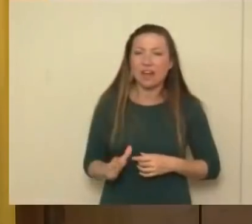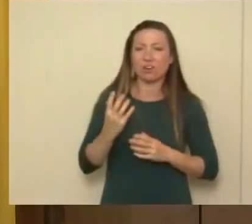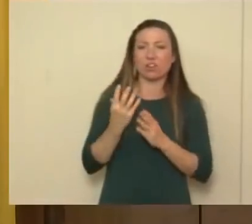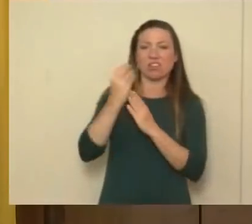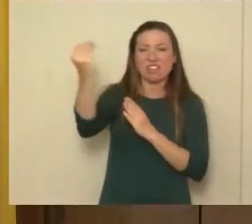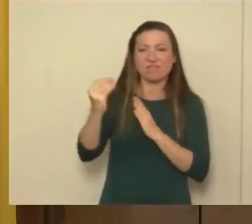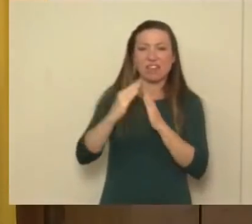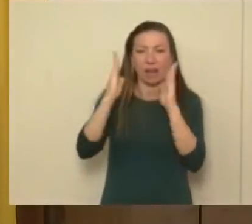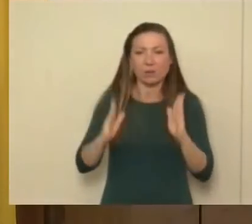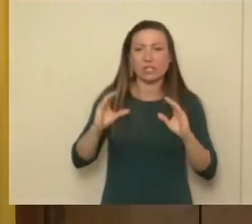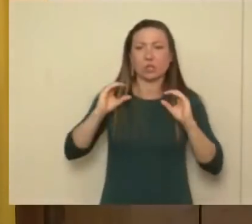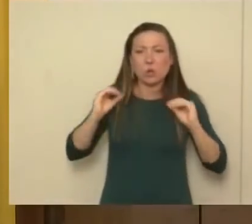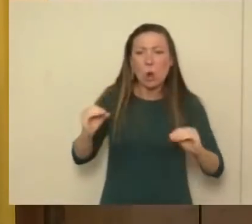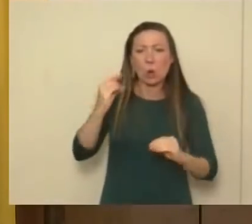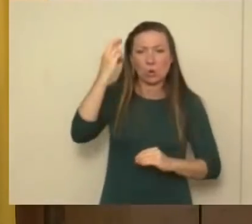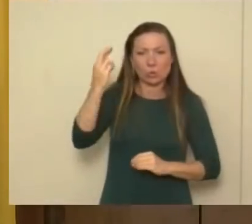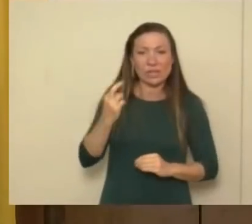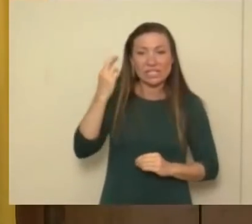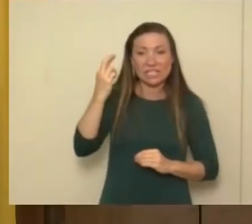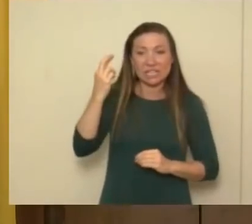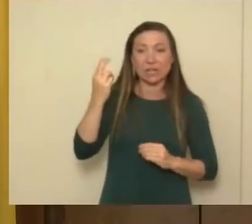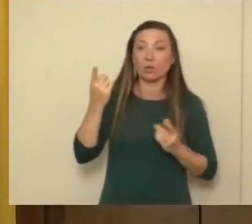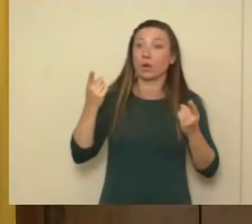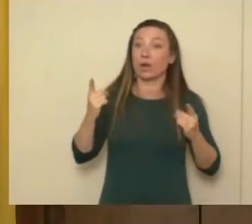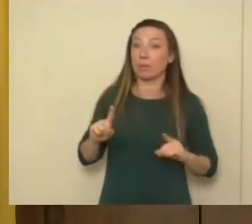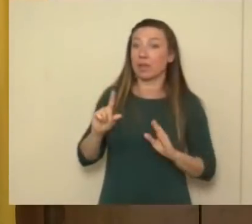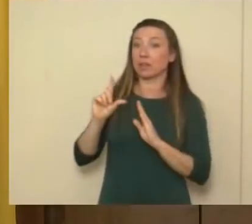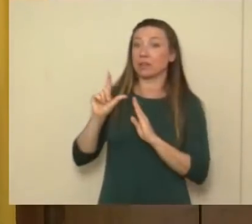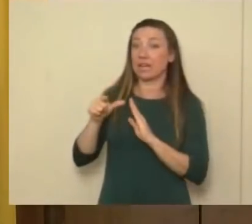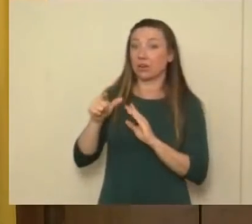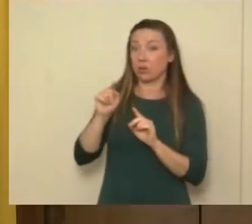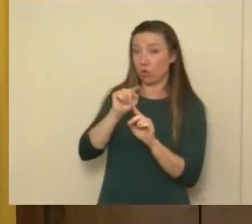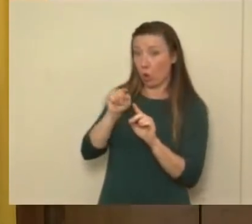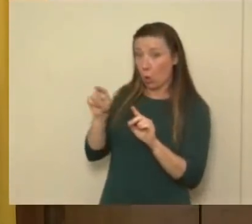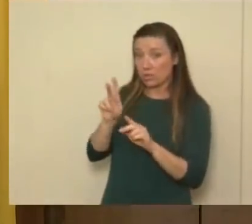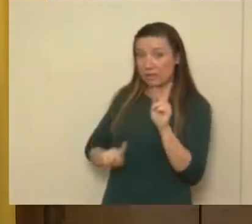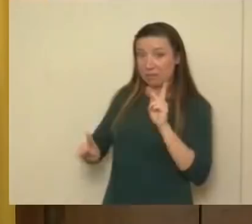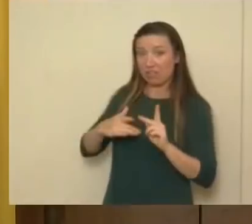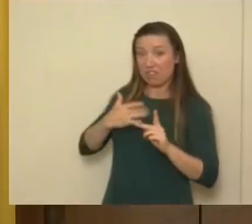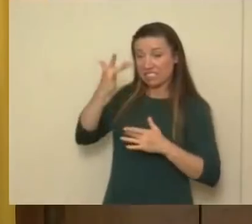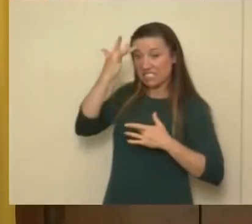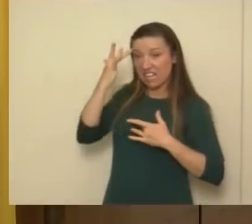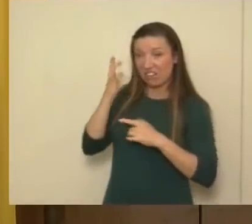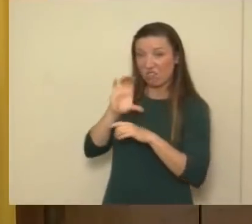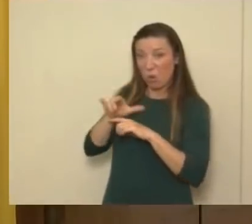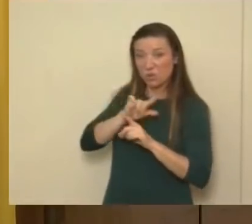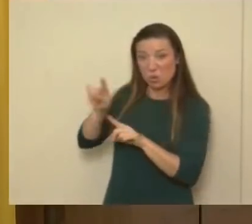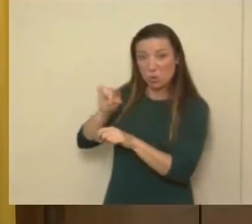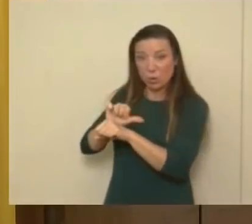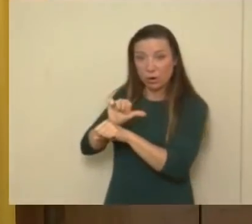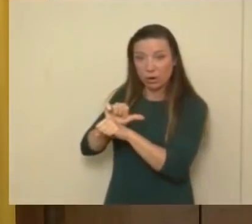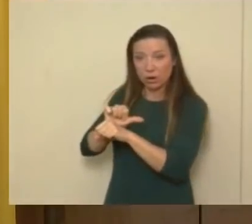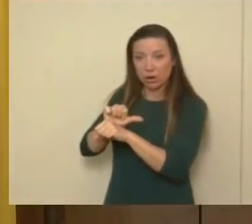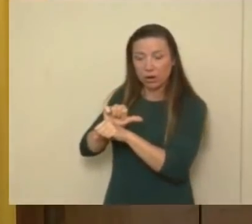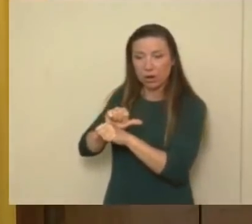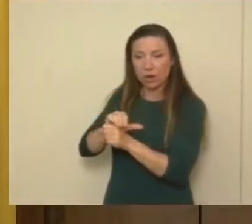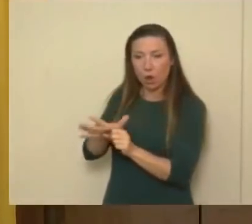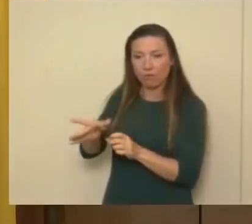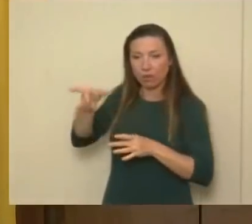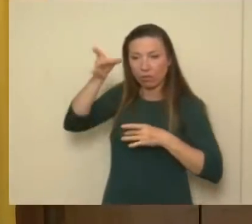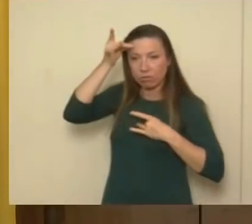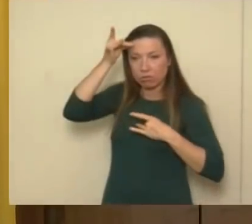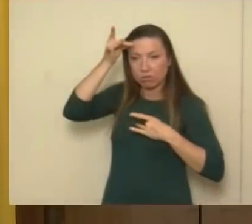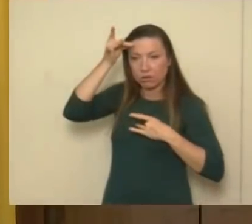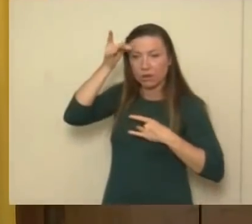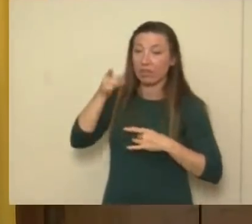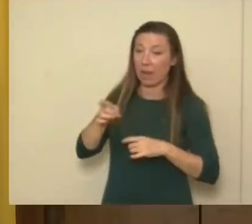Turns out the individuals tested later to be positive. These businesses will be held accountable, get shut